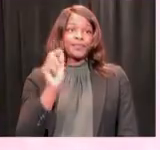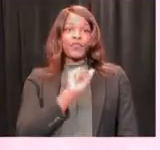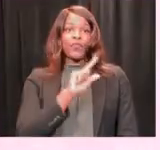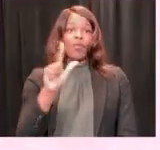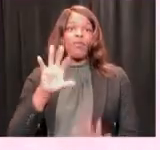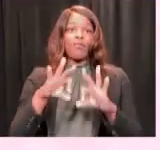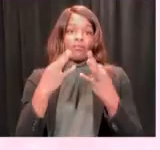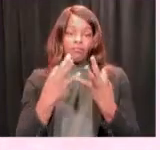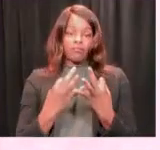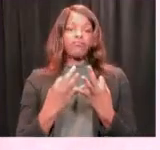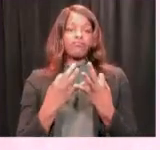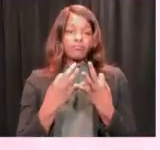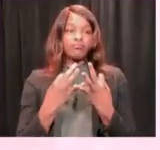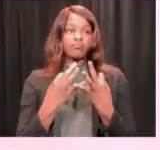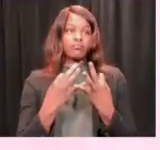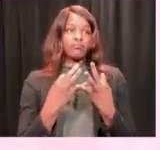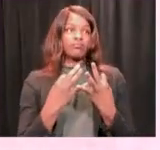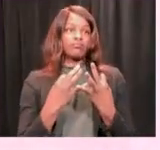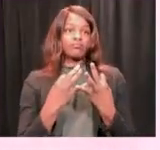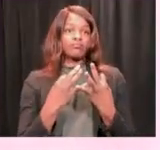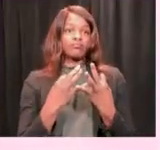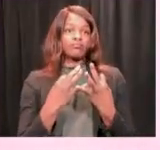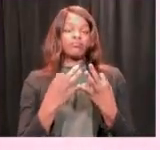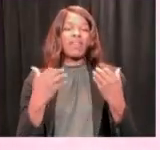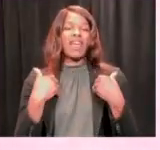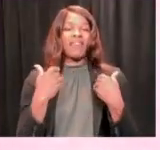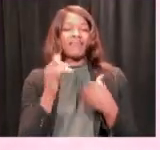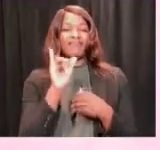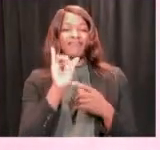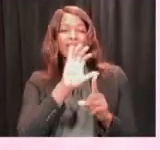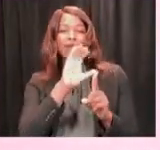family, right? Every single family has a culture.